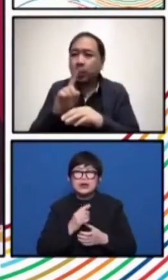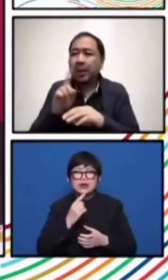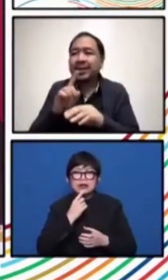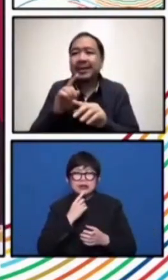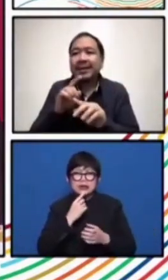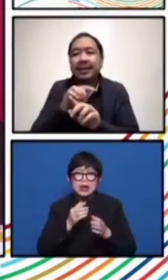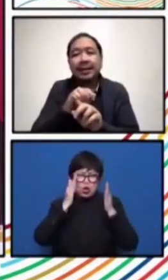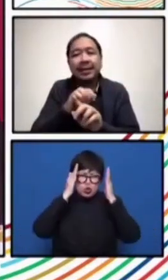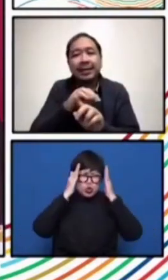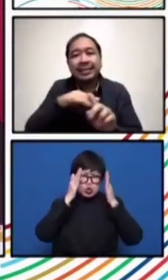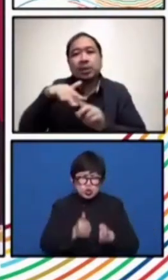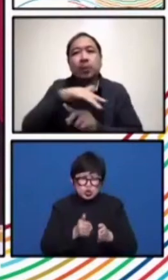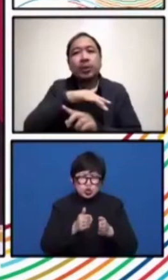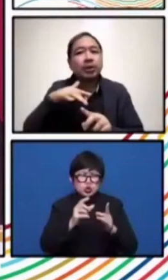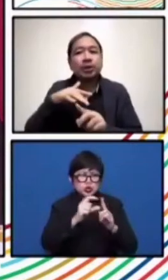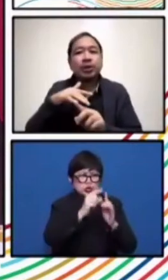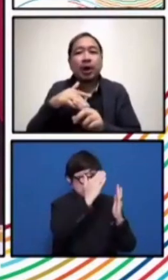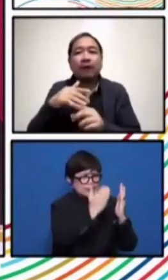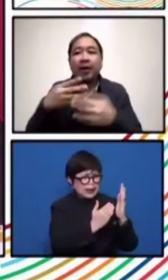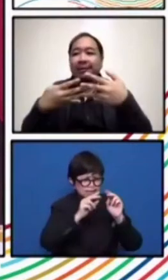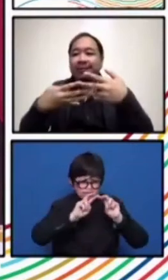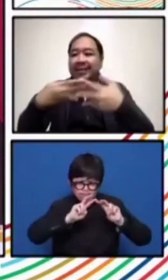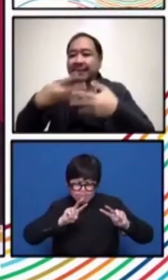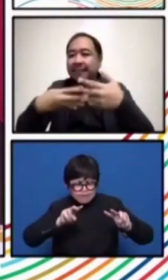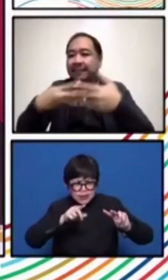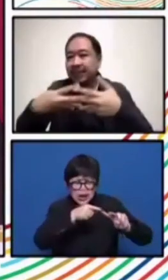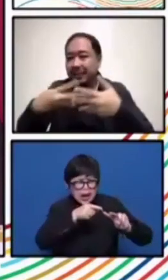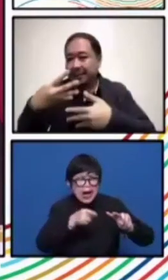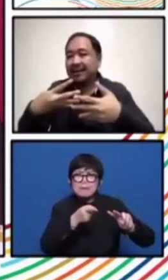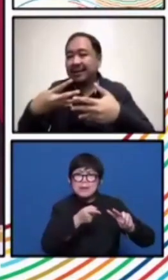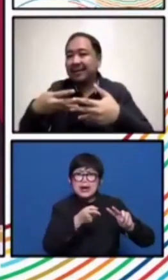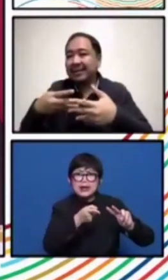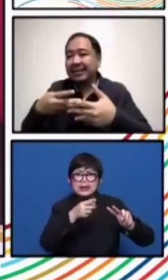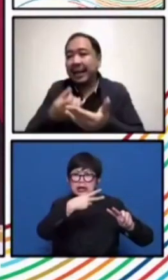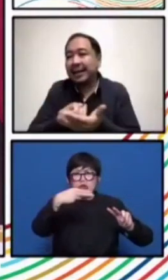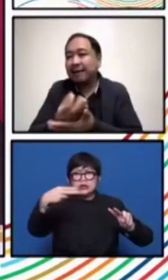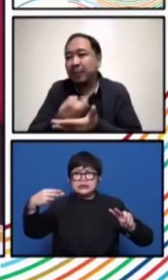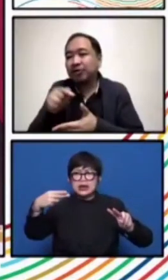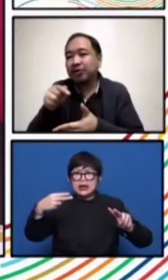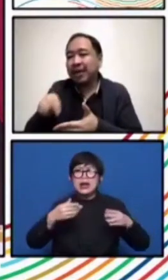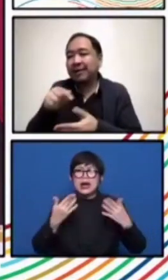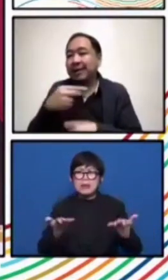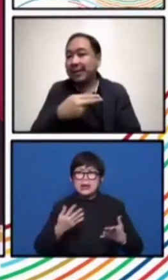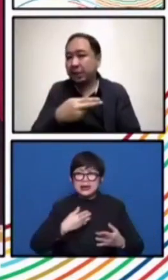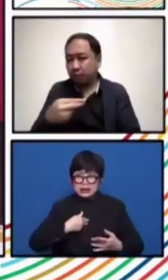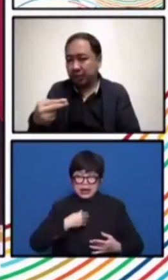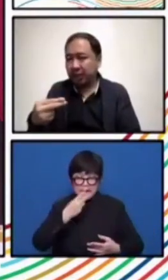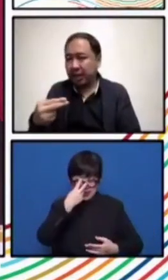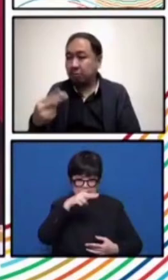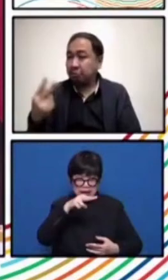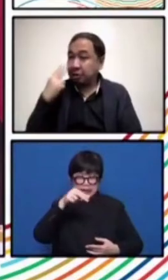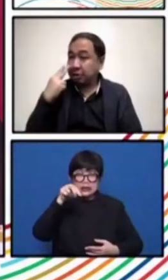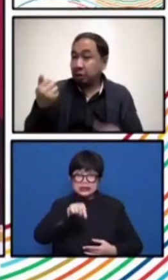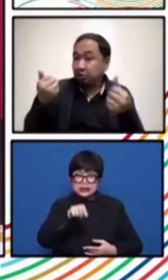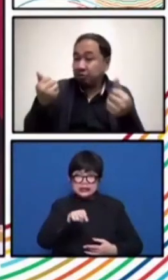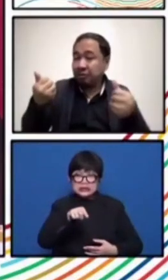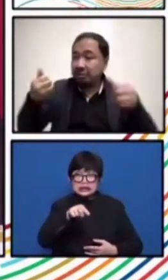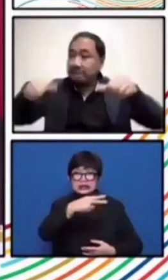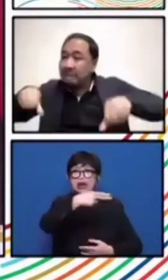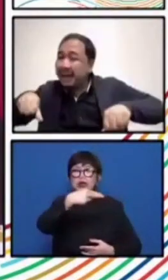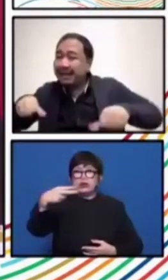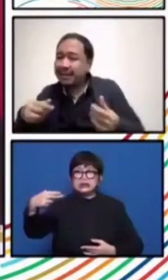in Indonesia and um what we what we have seen is that um